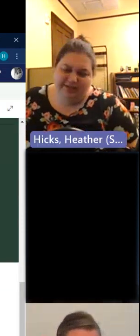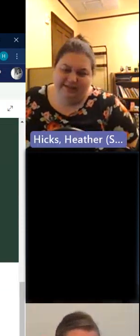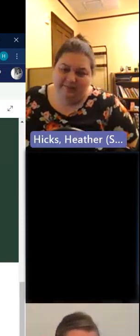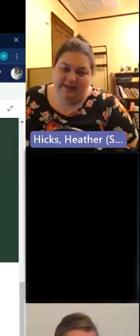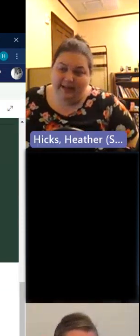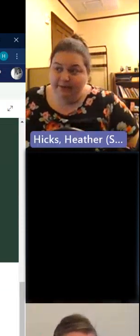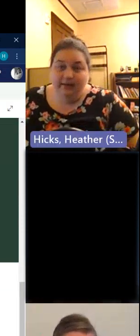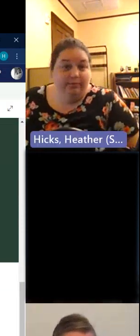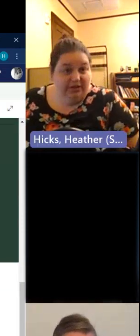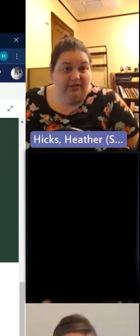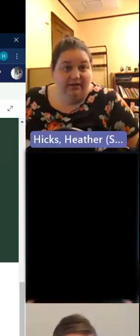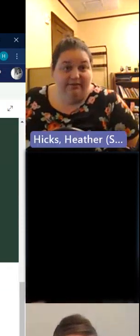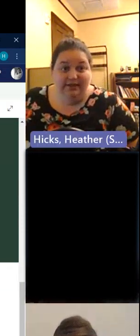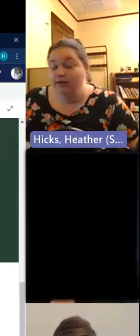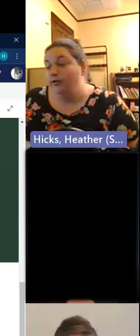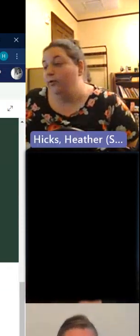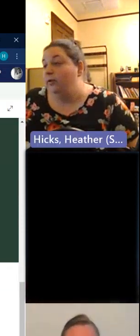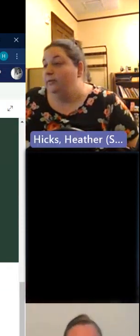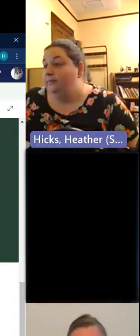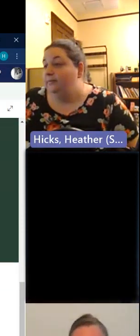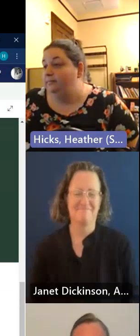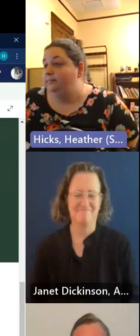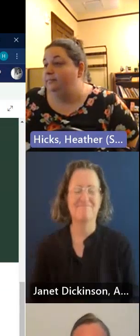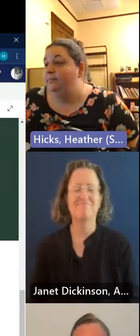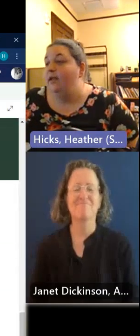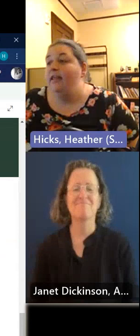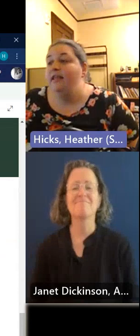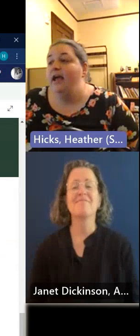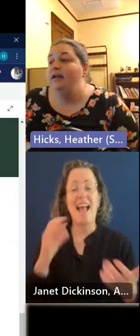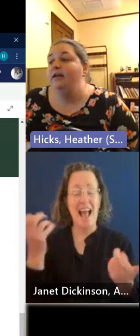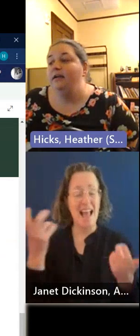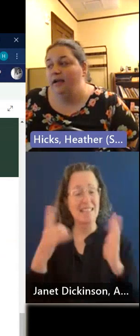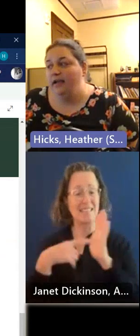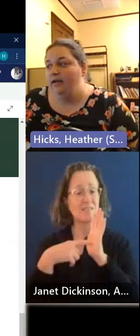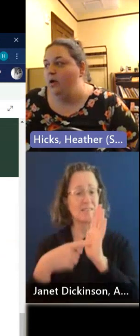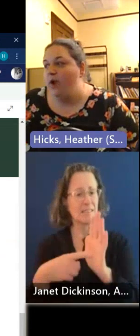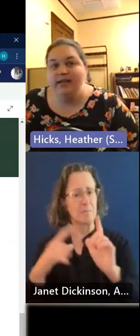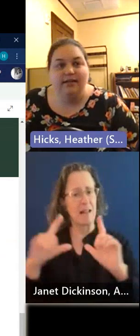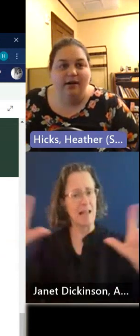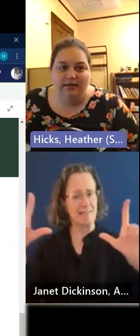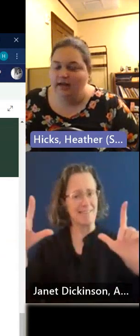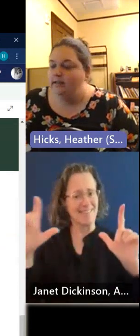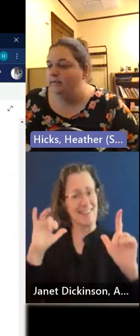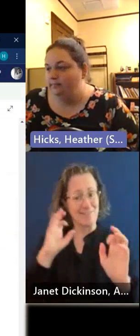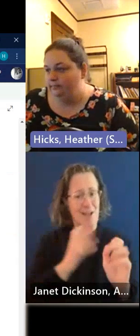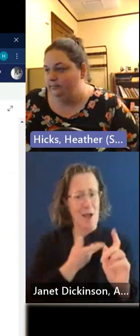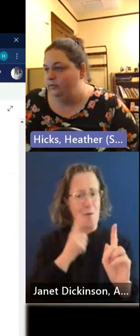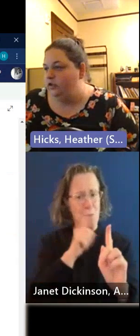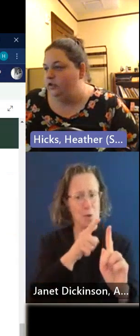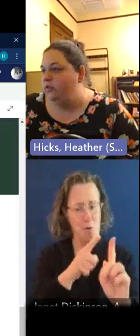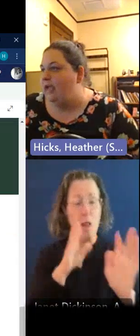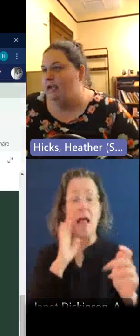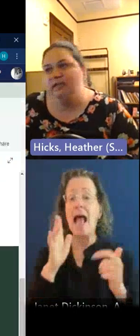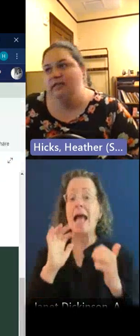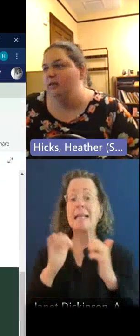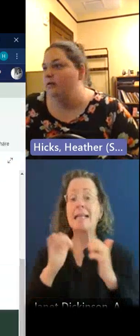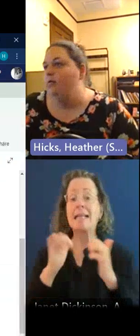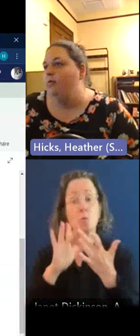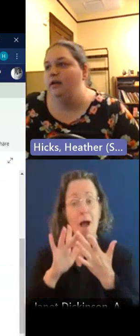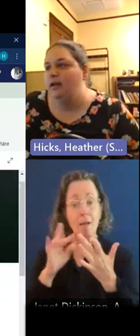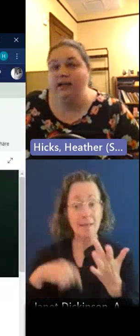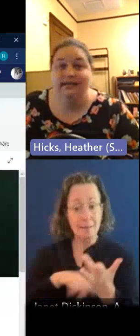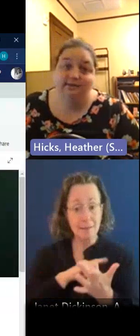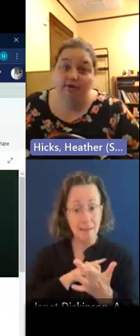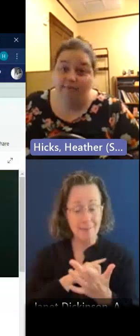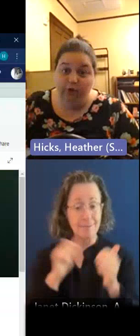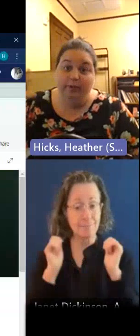And it just displays empathy, which is obviously our goal. And then again, a way to contact. So that is